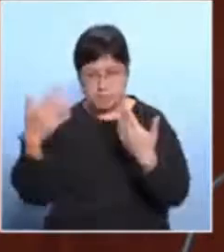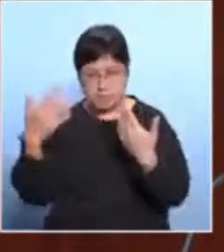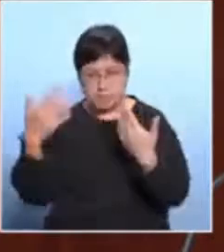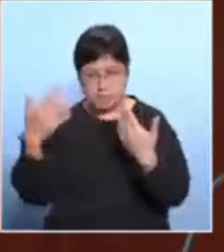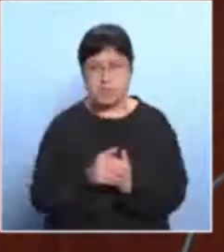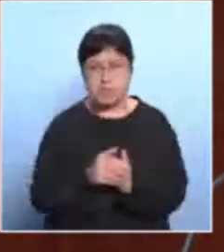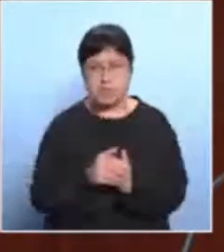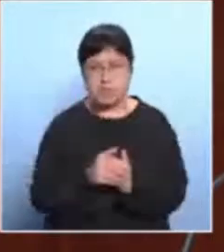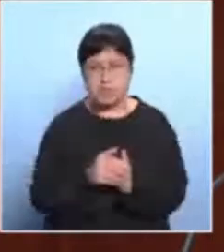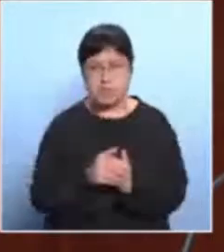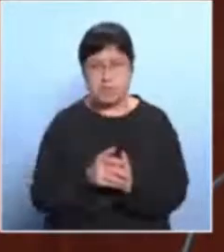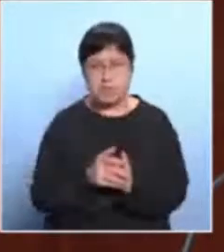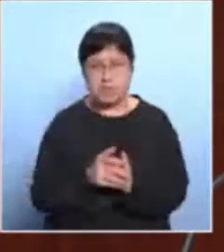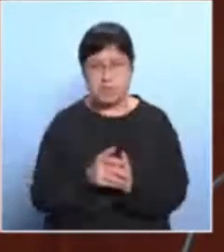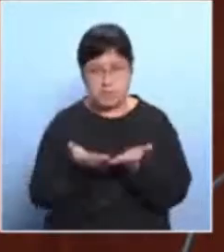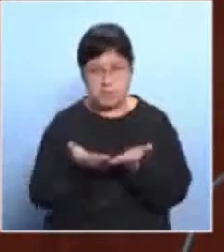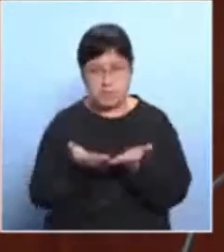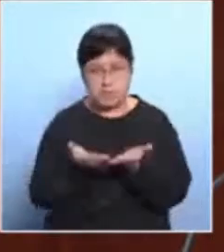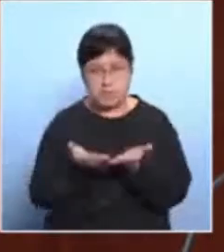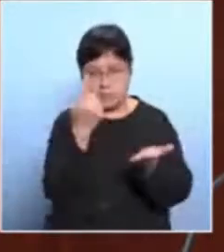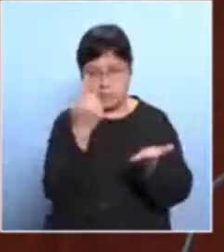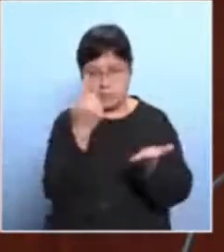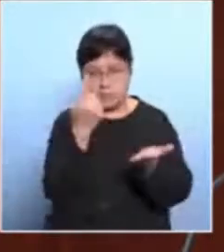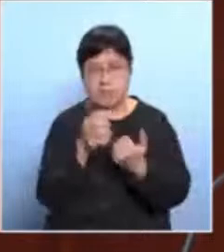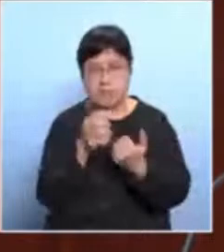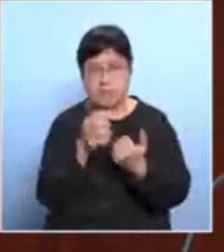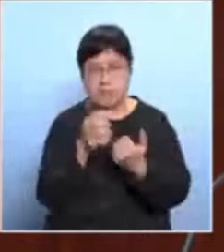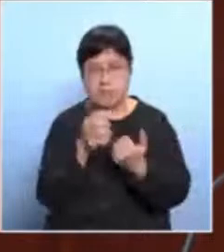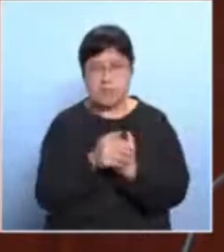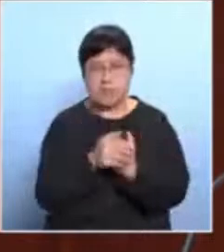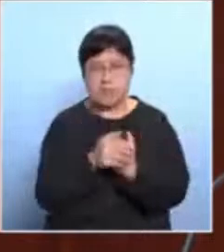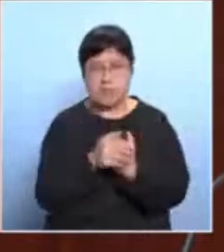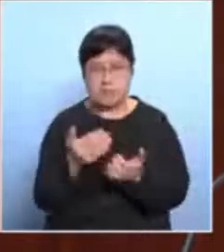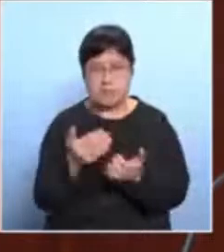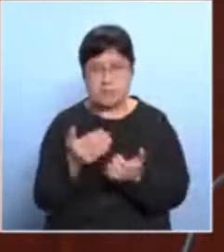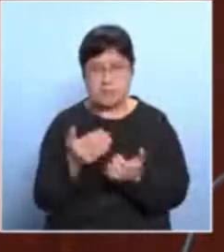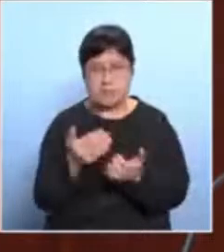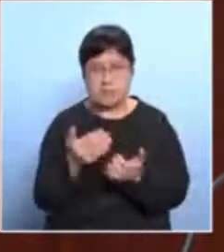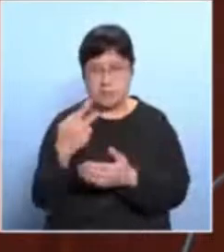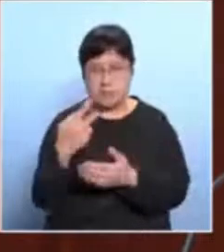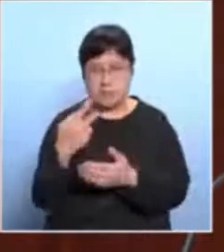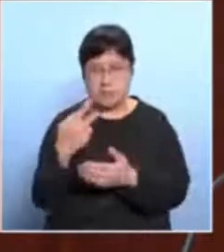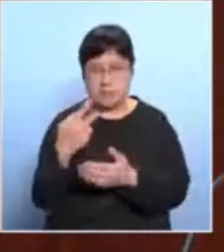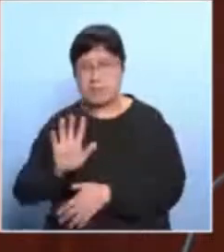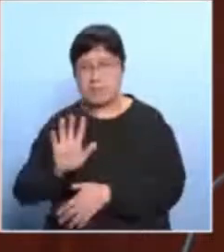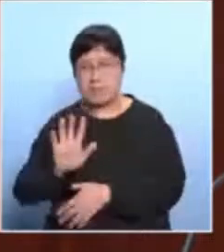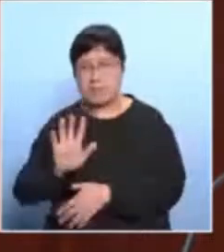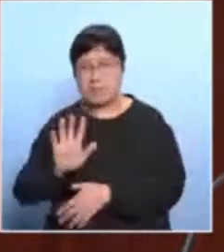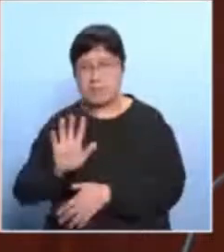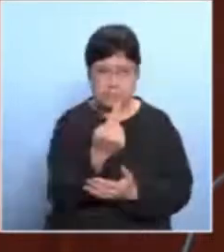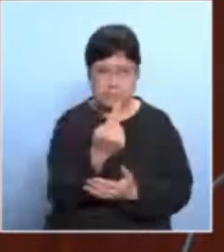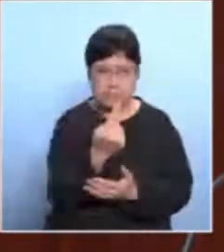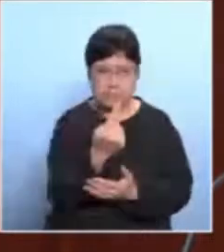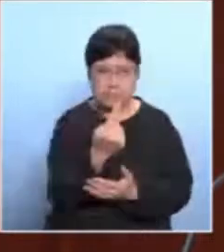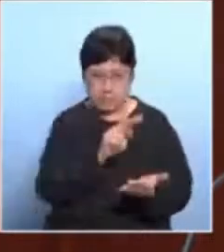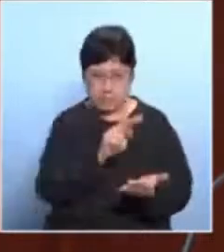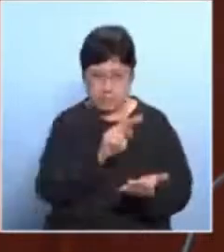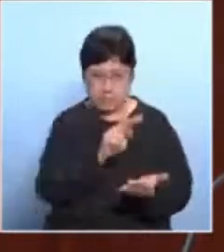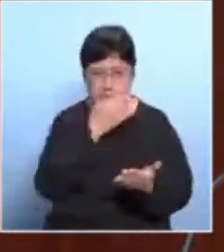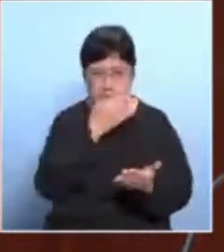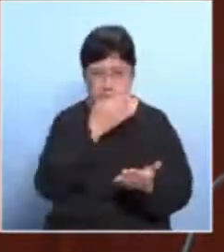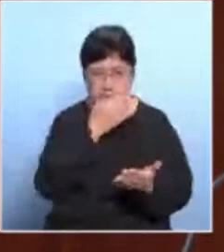pharmaceutical product instead of 2 under the prevailing arrangements issued by reference drug